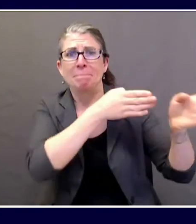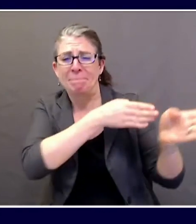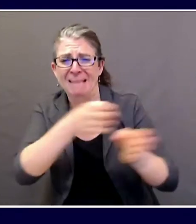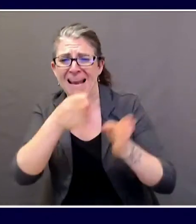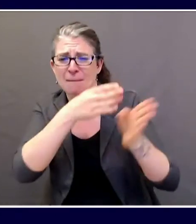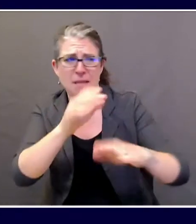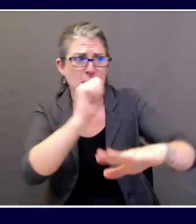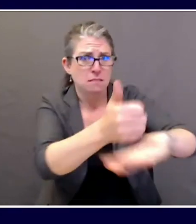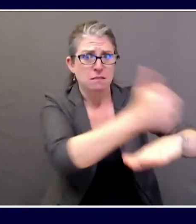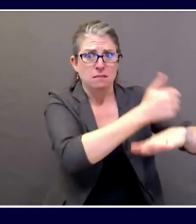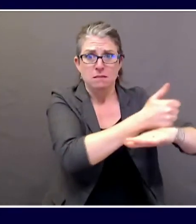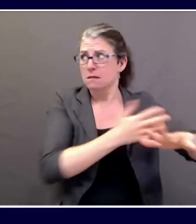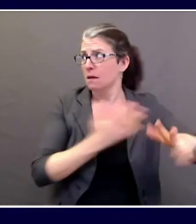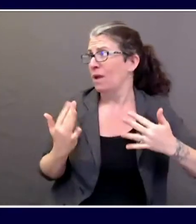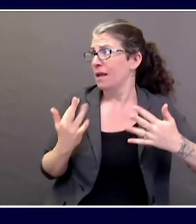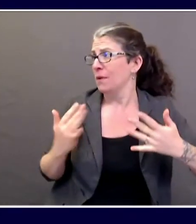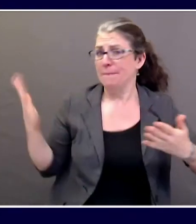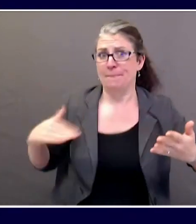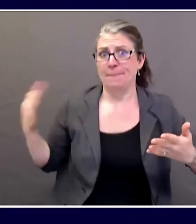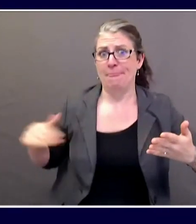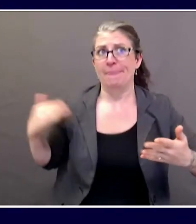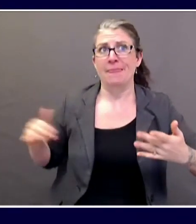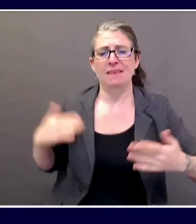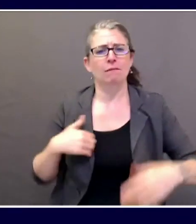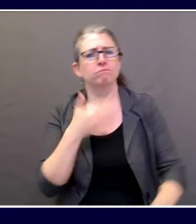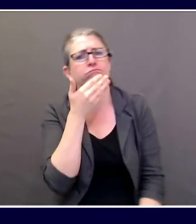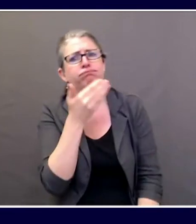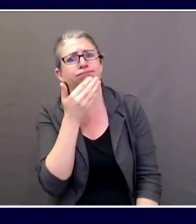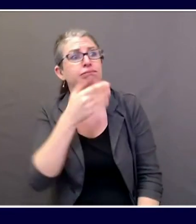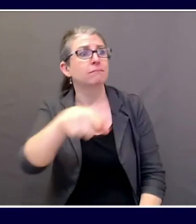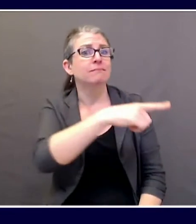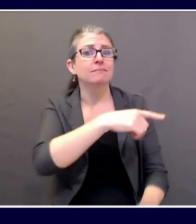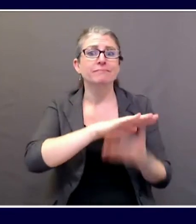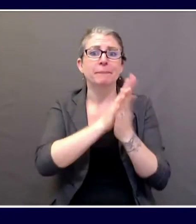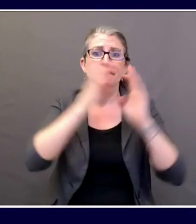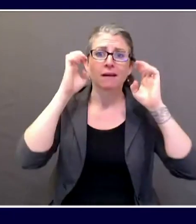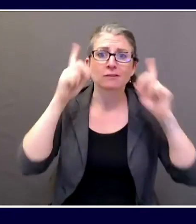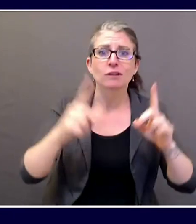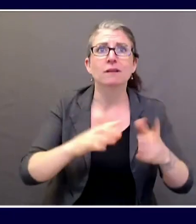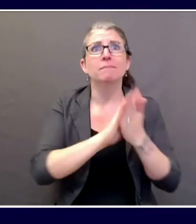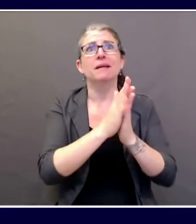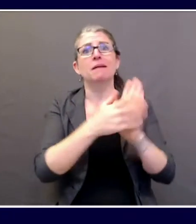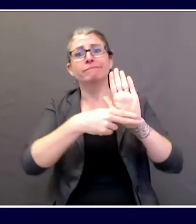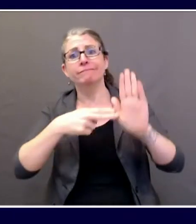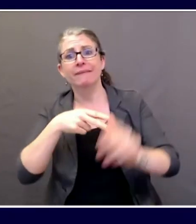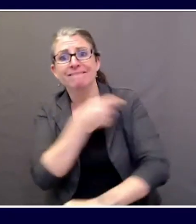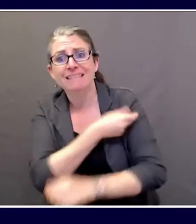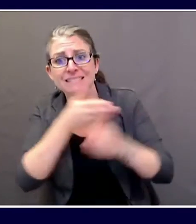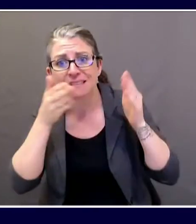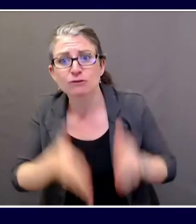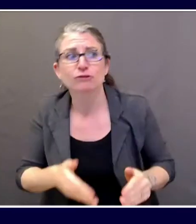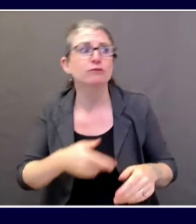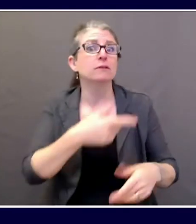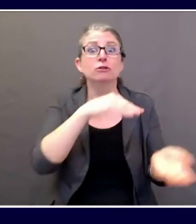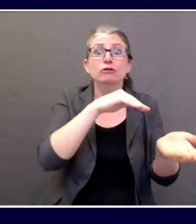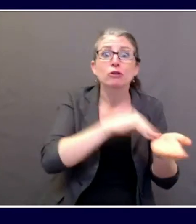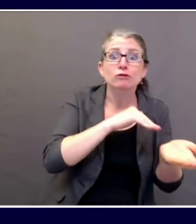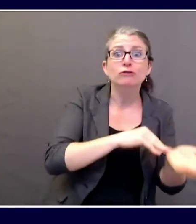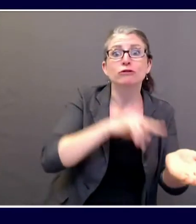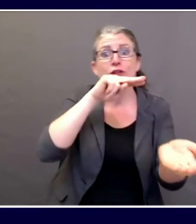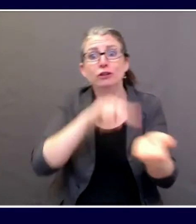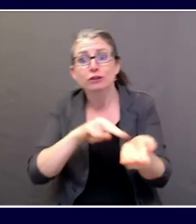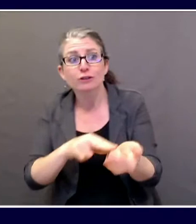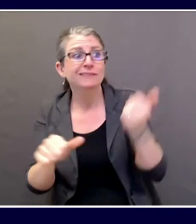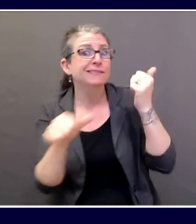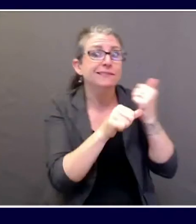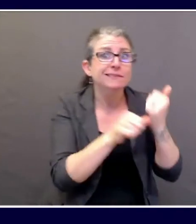of healthcare providers of all stripes who are out there across the state every single day putting shots into